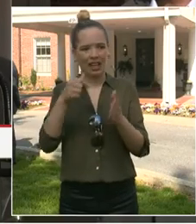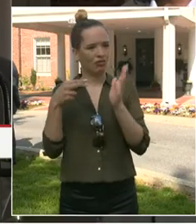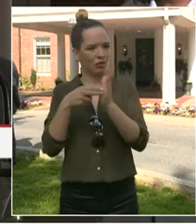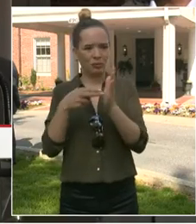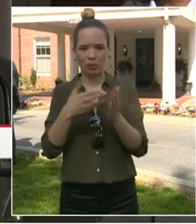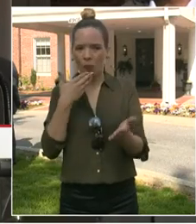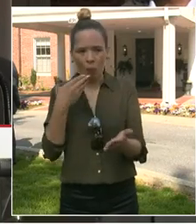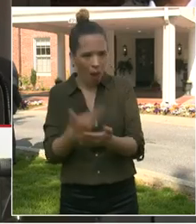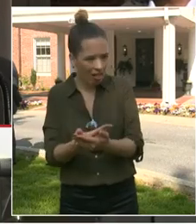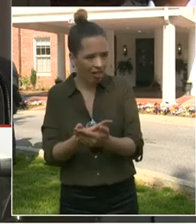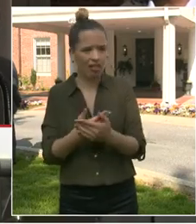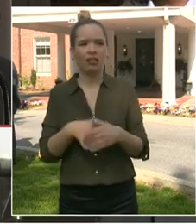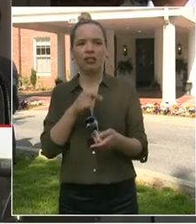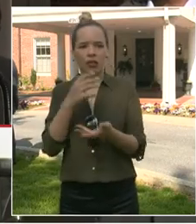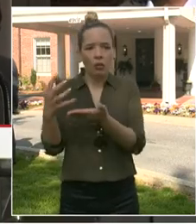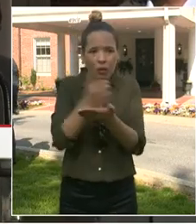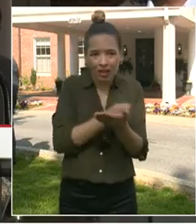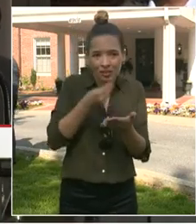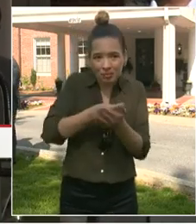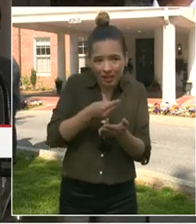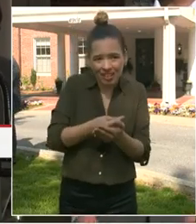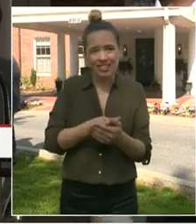healthcare occupations.